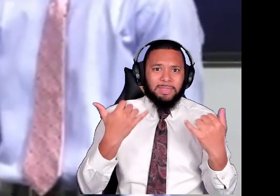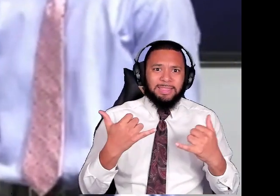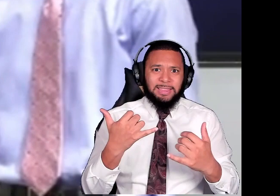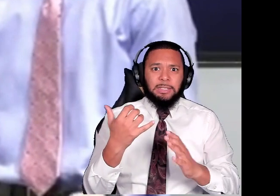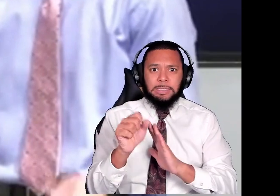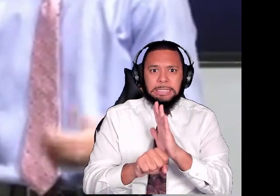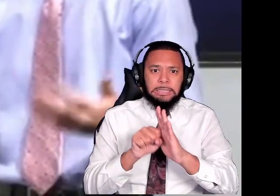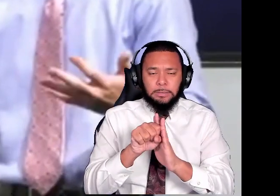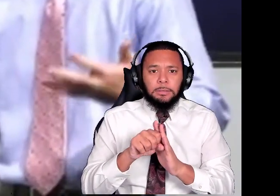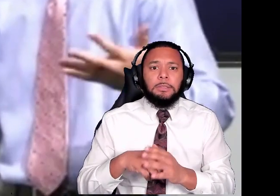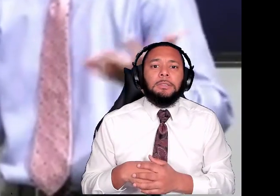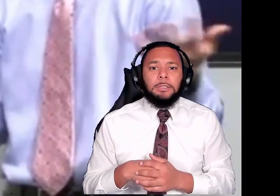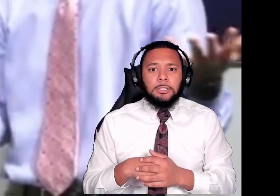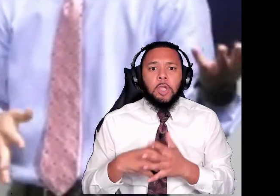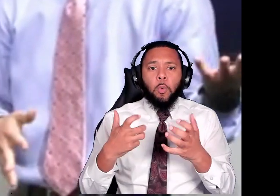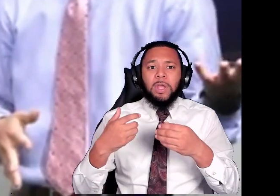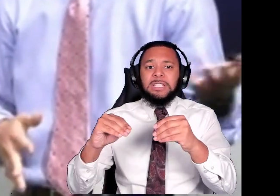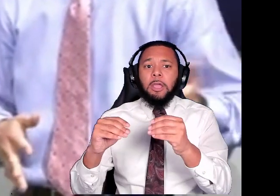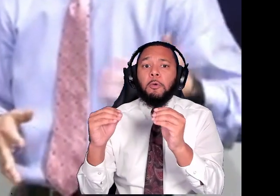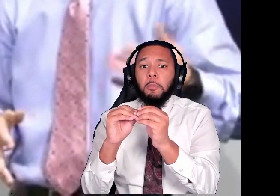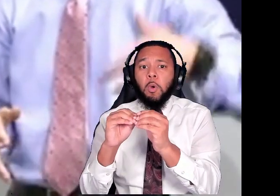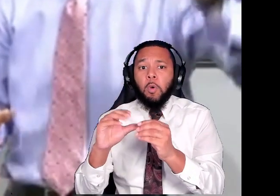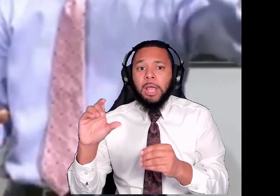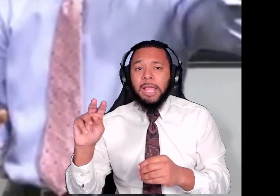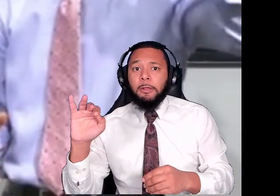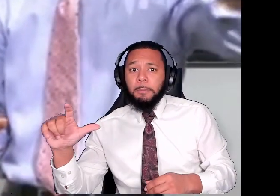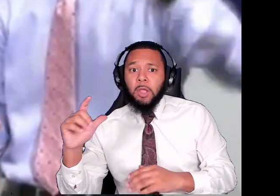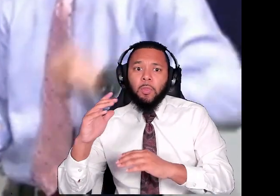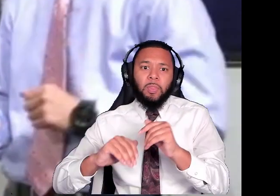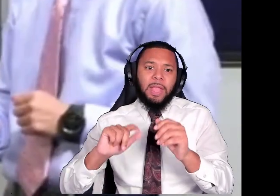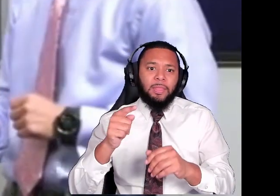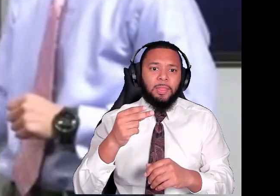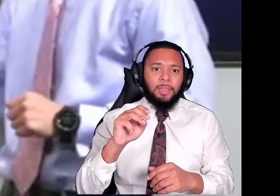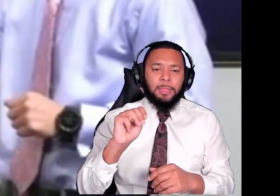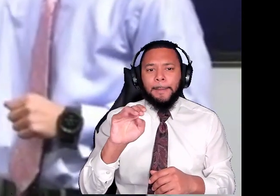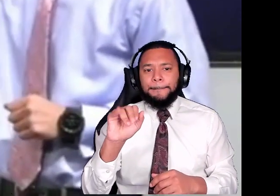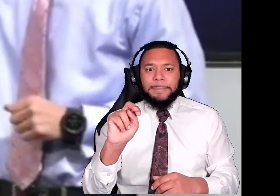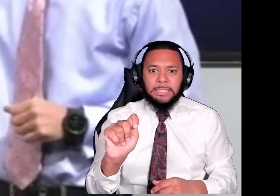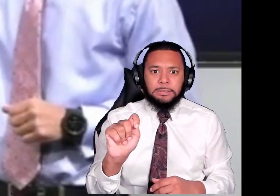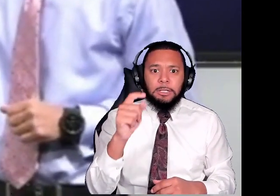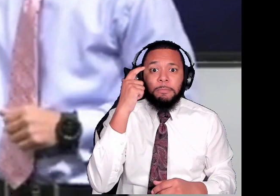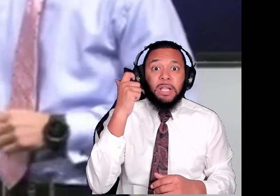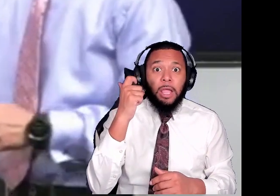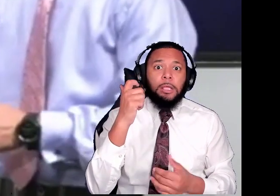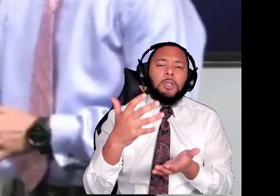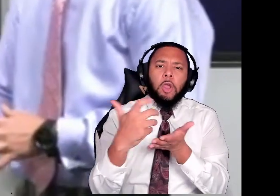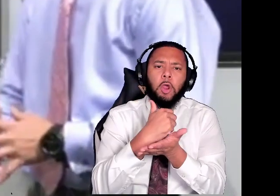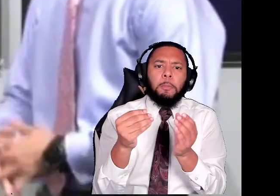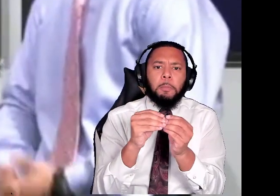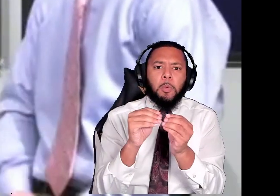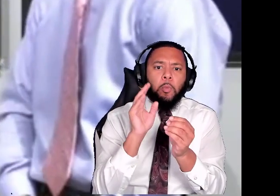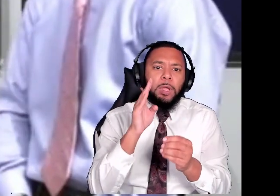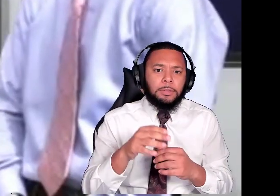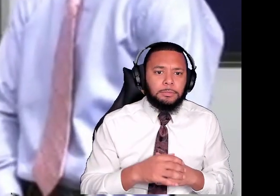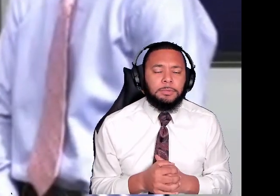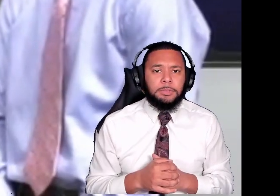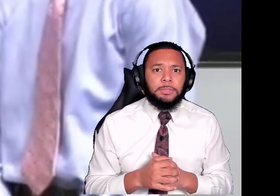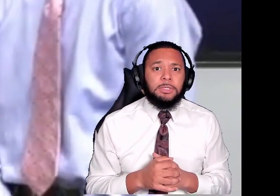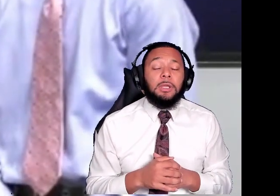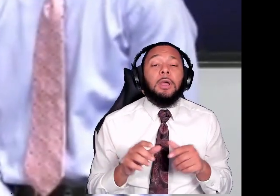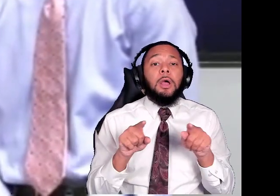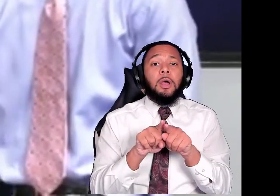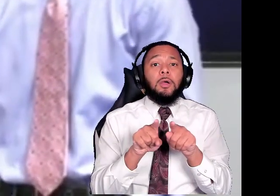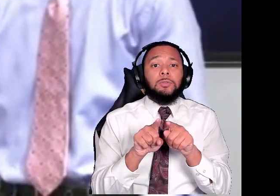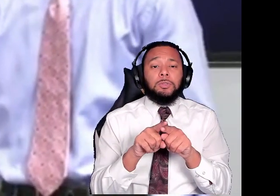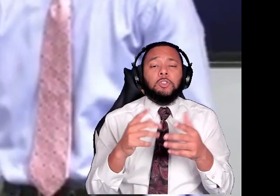than Thin Mints because they're more expensive, so she'll get a higher profit on them. Number 2, she wants to sell more than